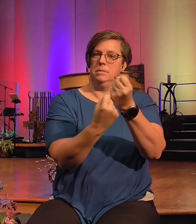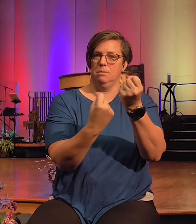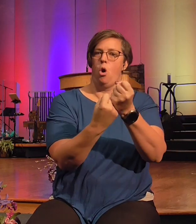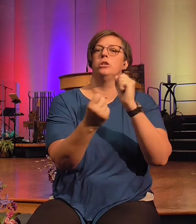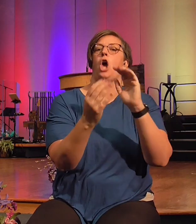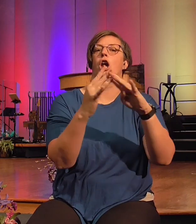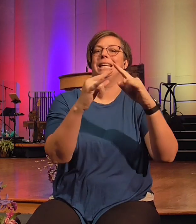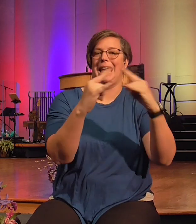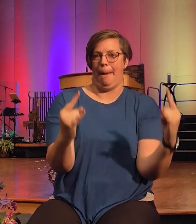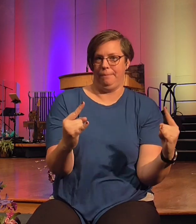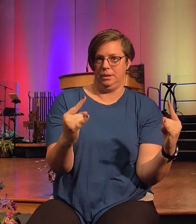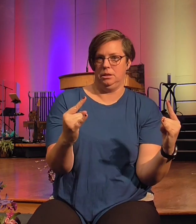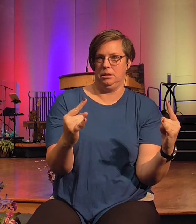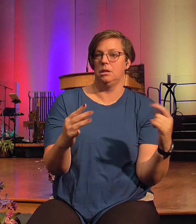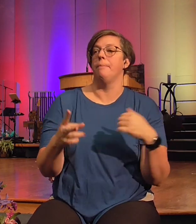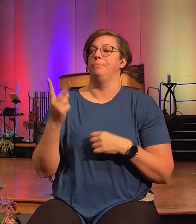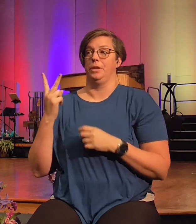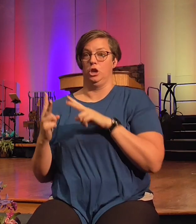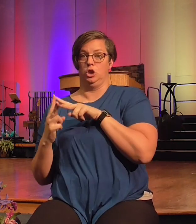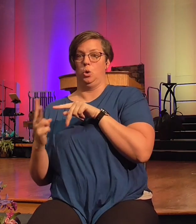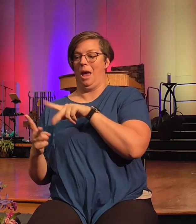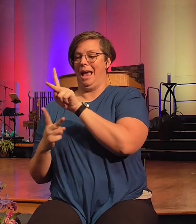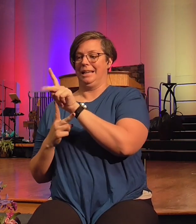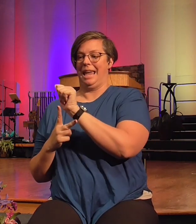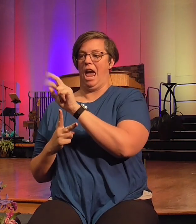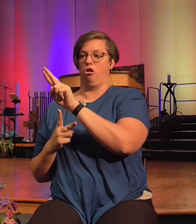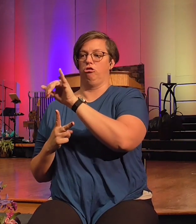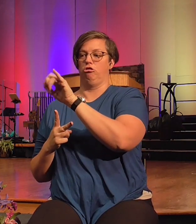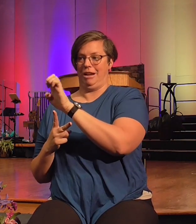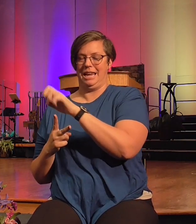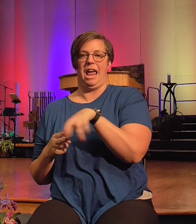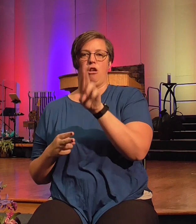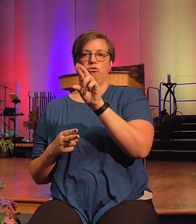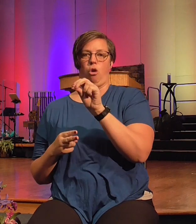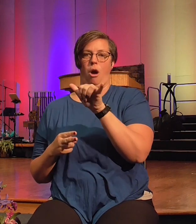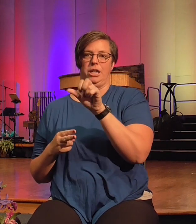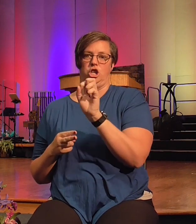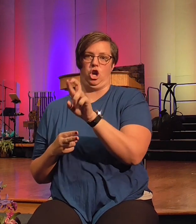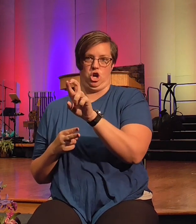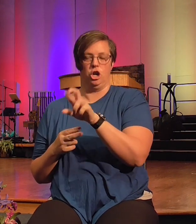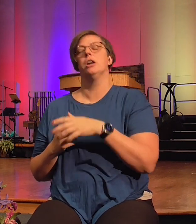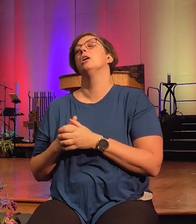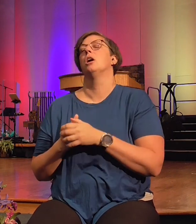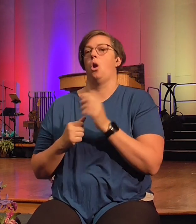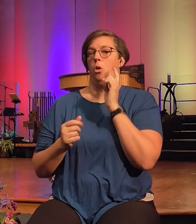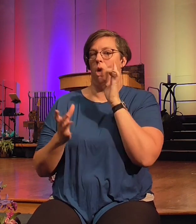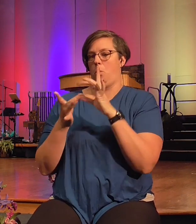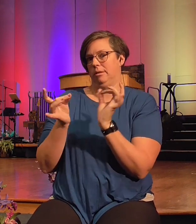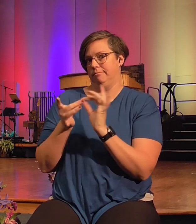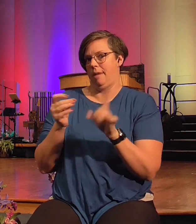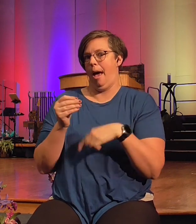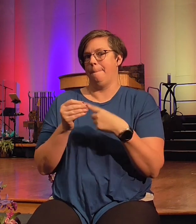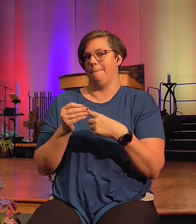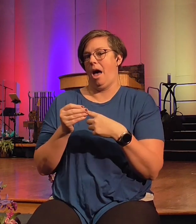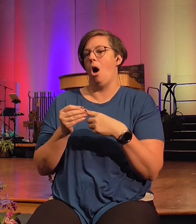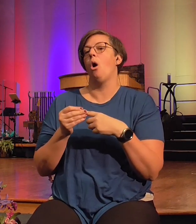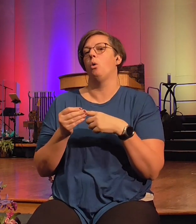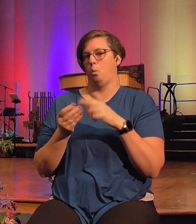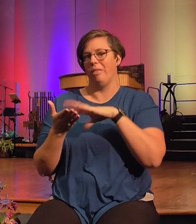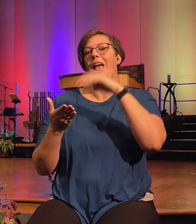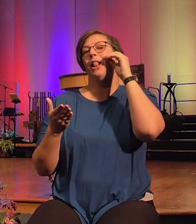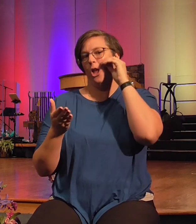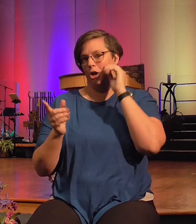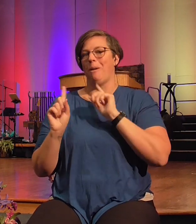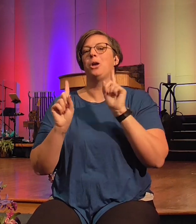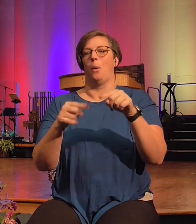two young people, this is Carrie Agnes and Royer Shelton, are going to tell you a little bit about what they've gotten out of being a part of our